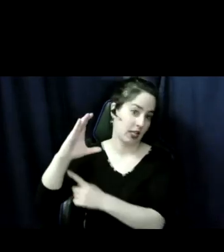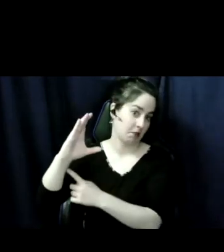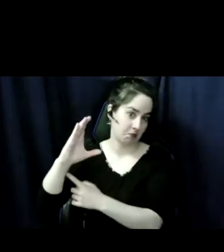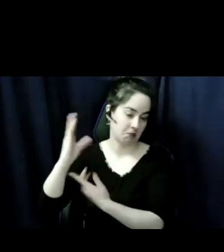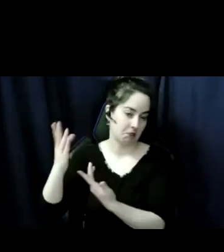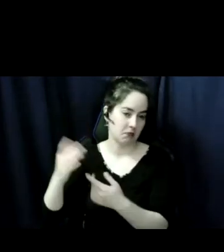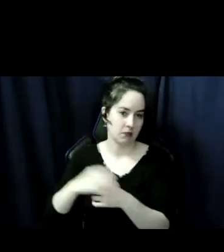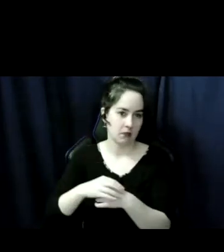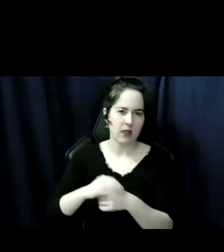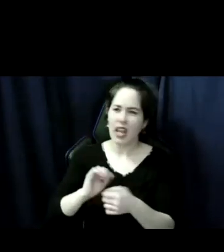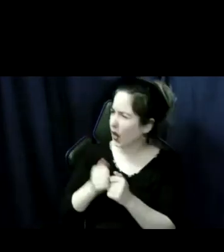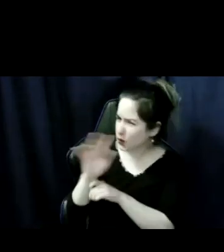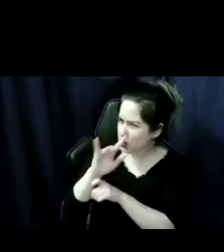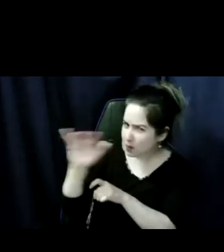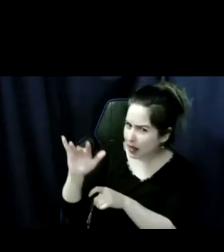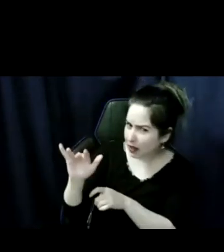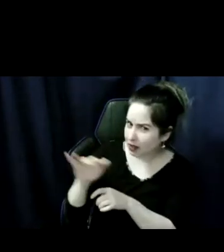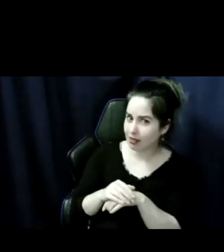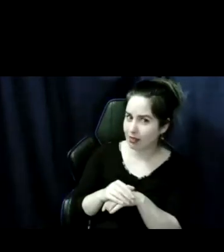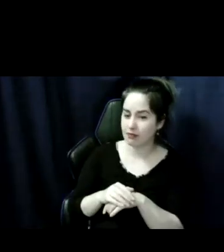how do you spell that? Sorry.